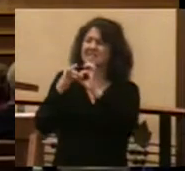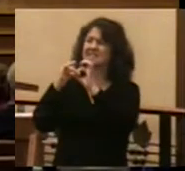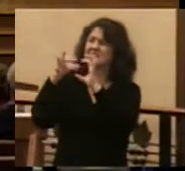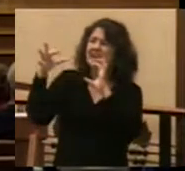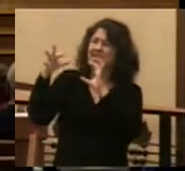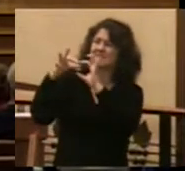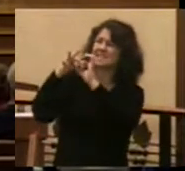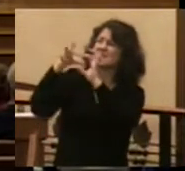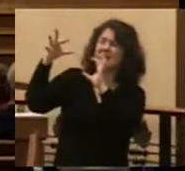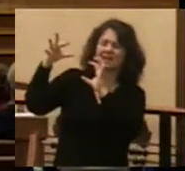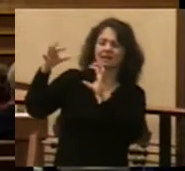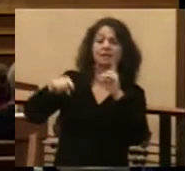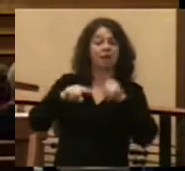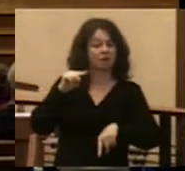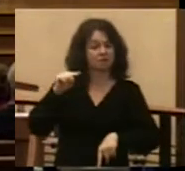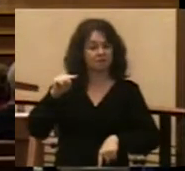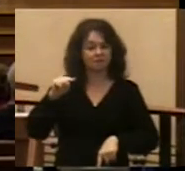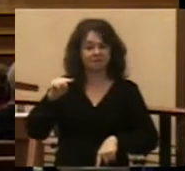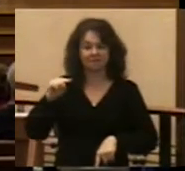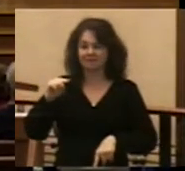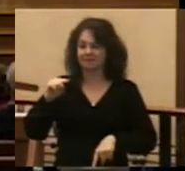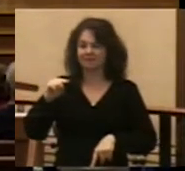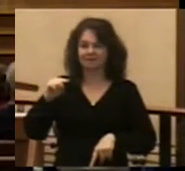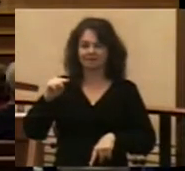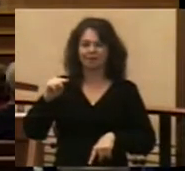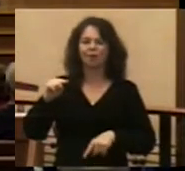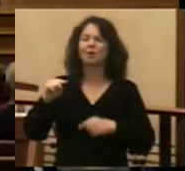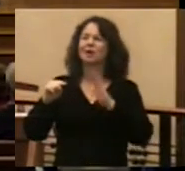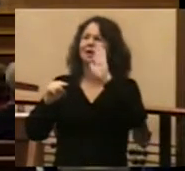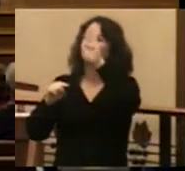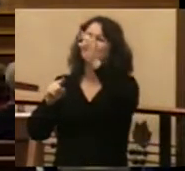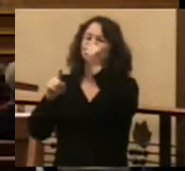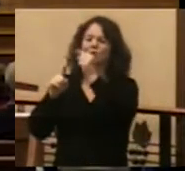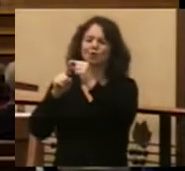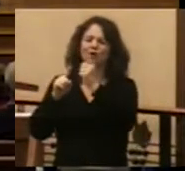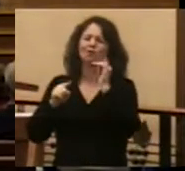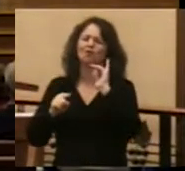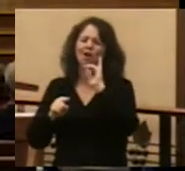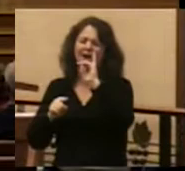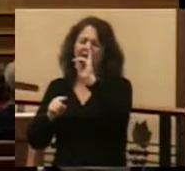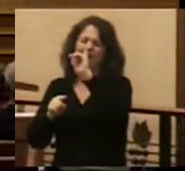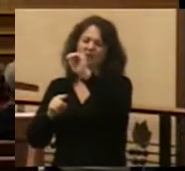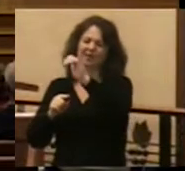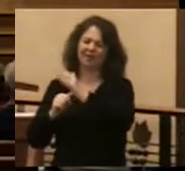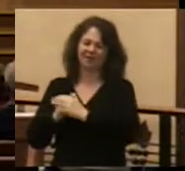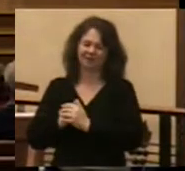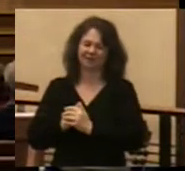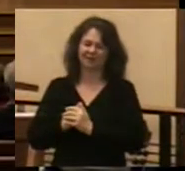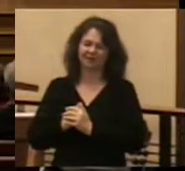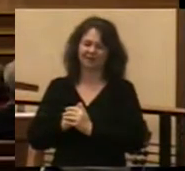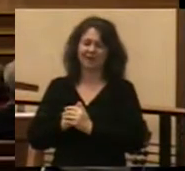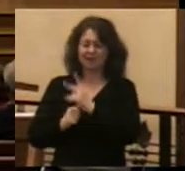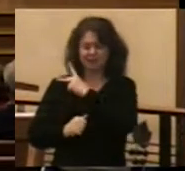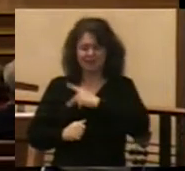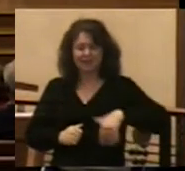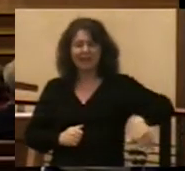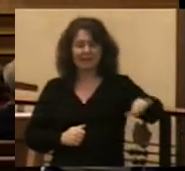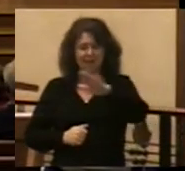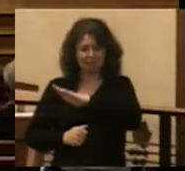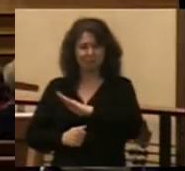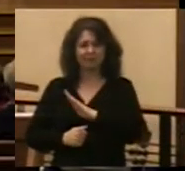pull us away, because God's word forever shall abide. The kingdom's ours